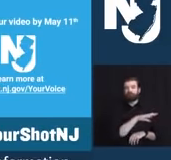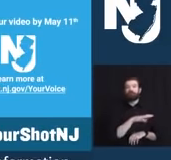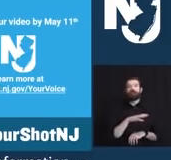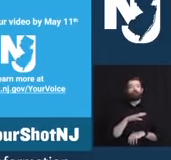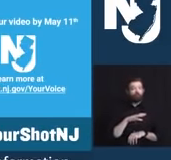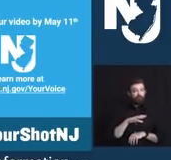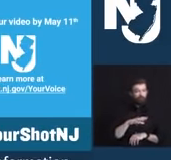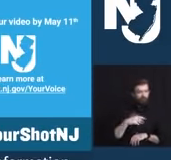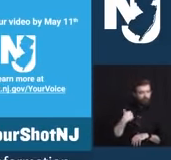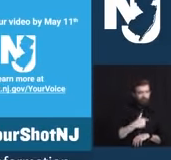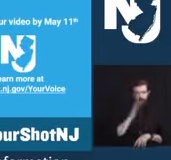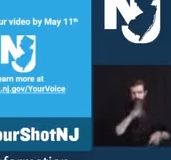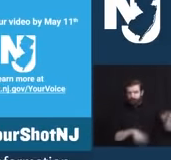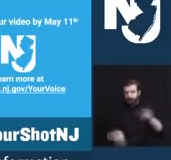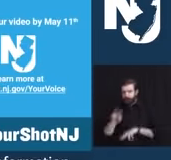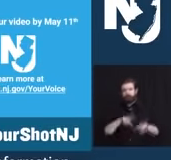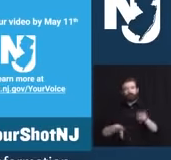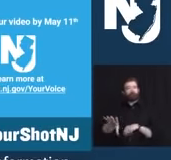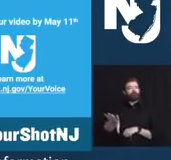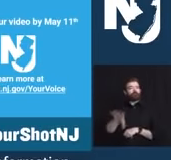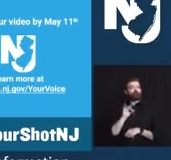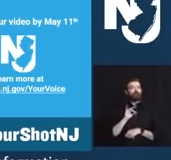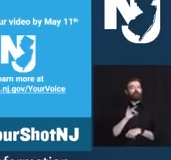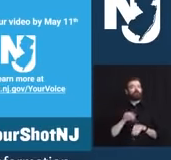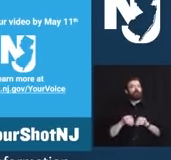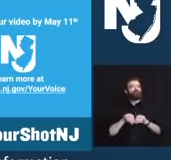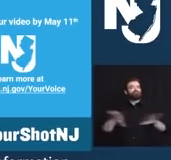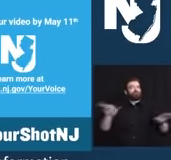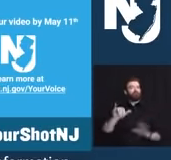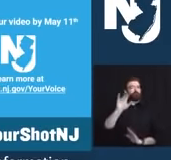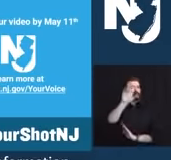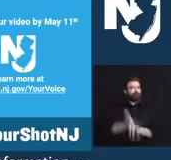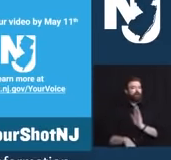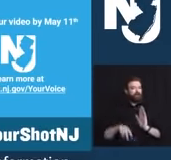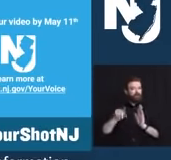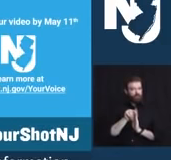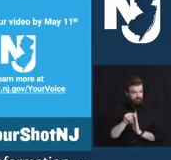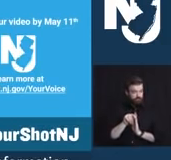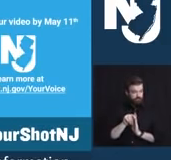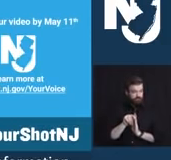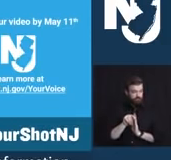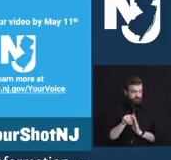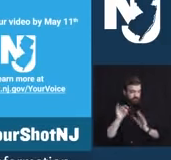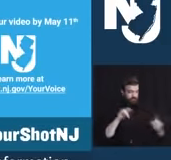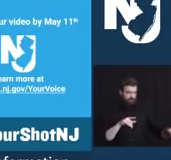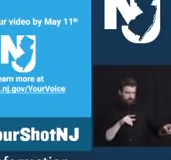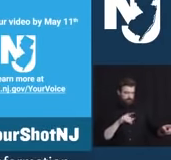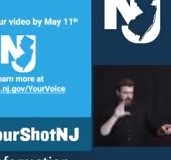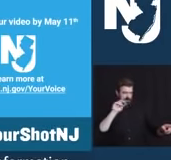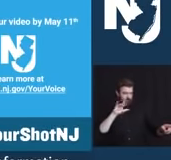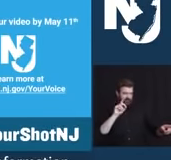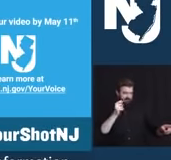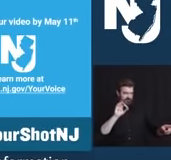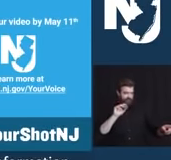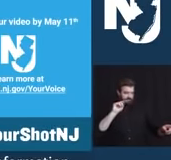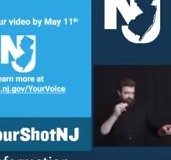that website, covid19.nj.gov/Your Voice, for more information.